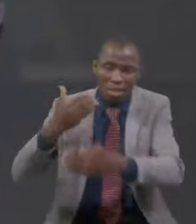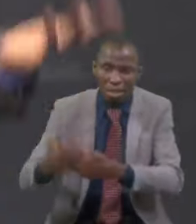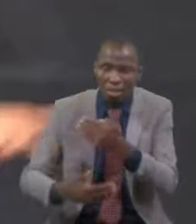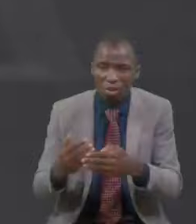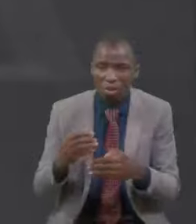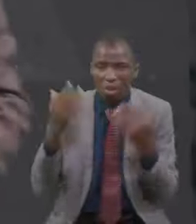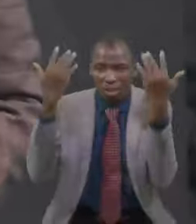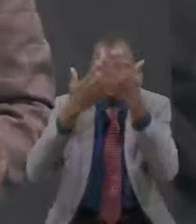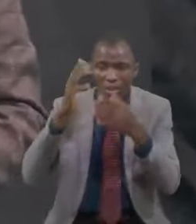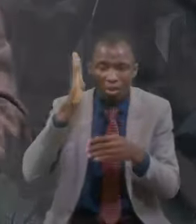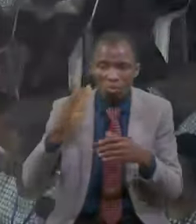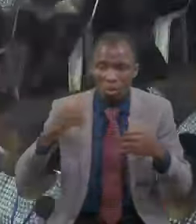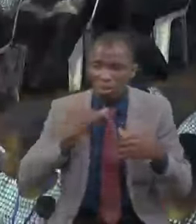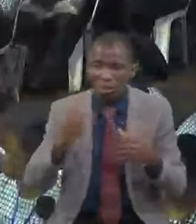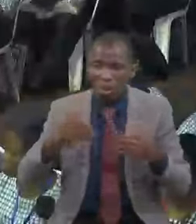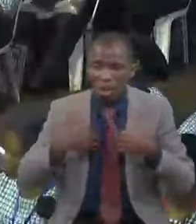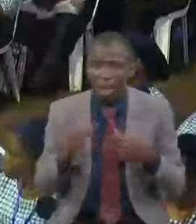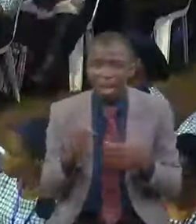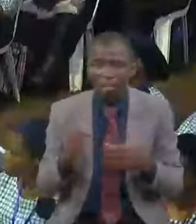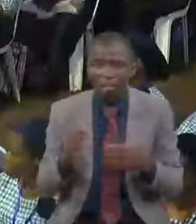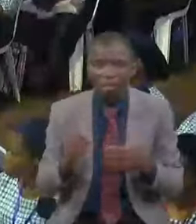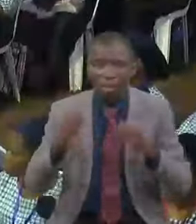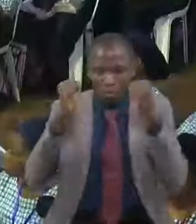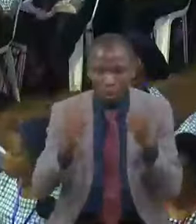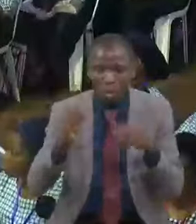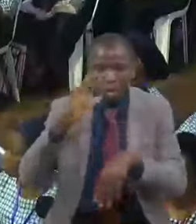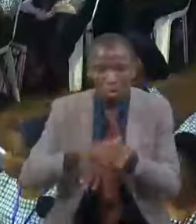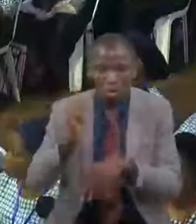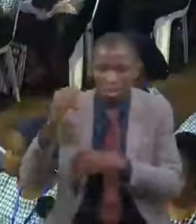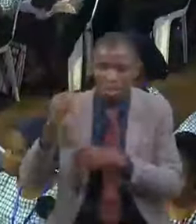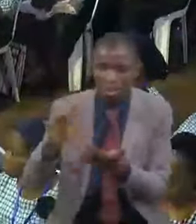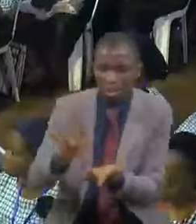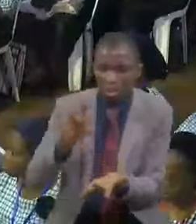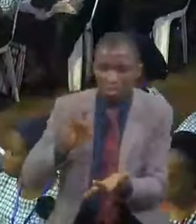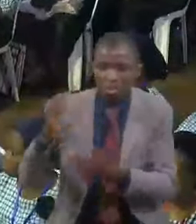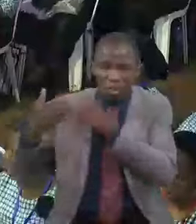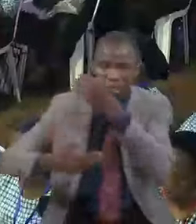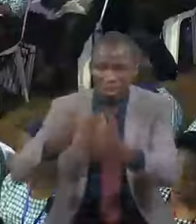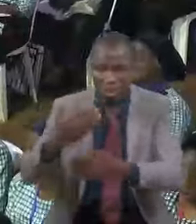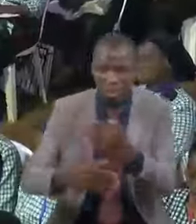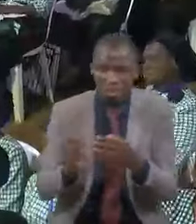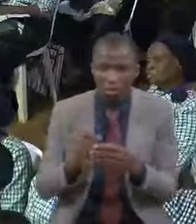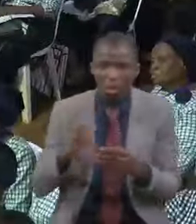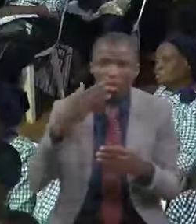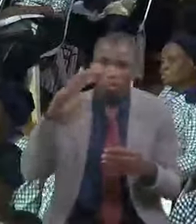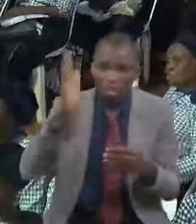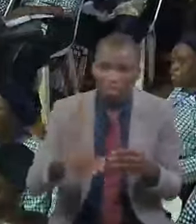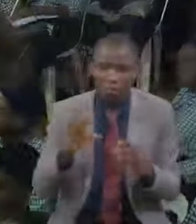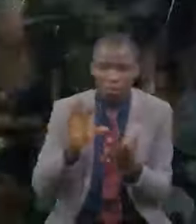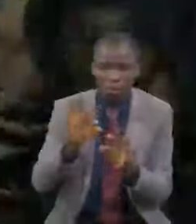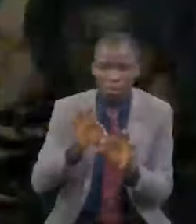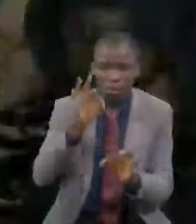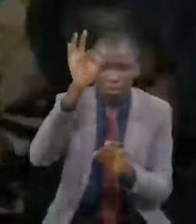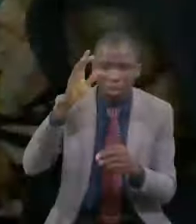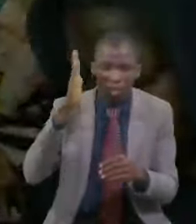the chosen generation. Evil spirit will not have any control on the